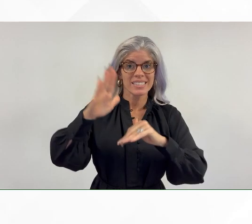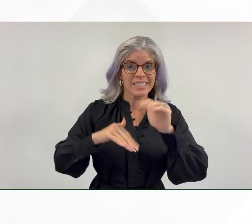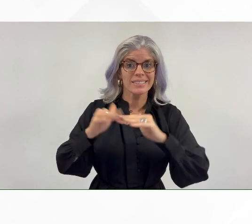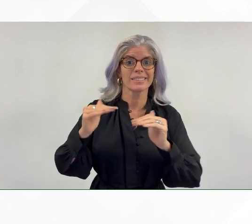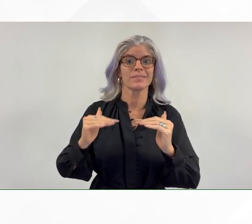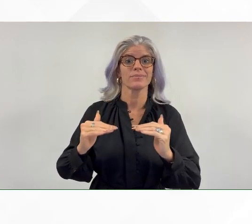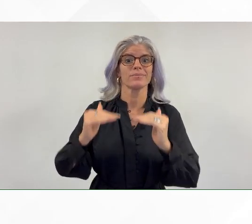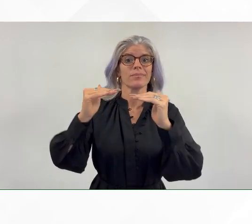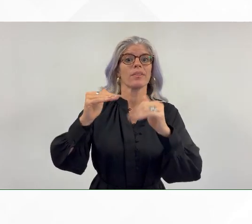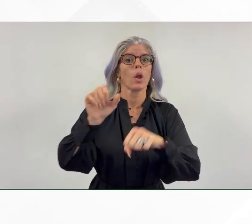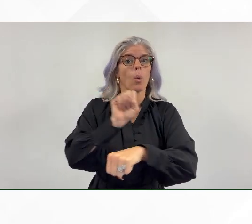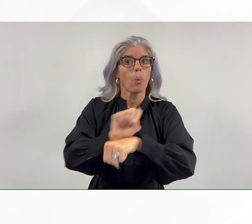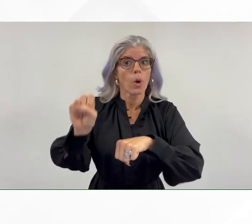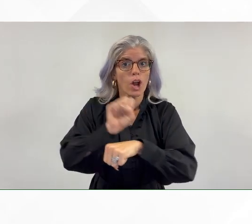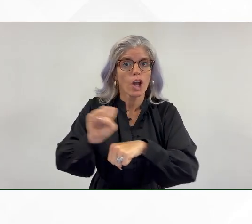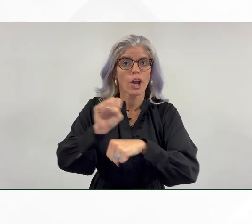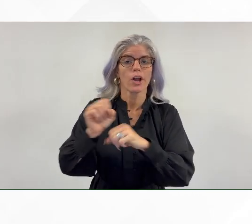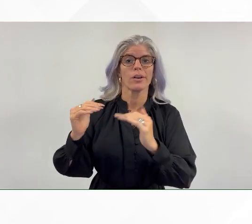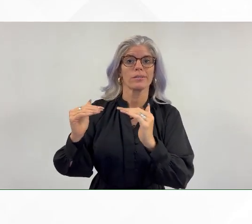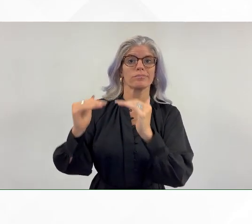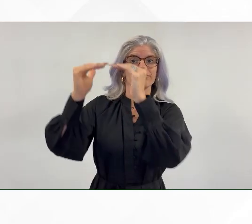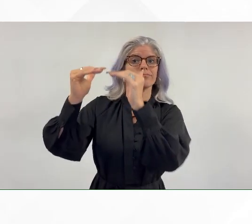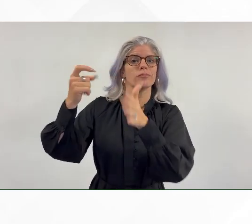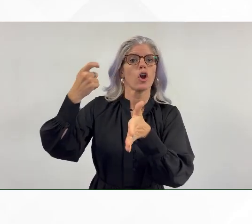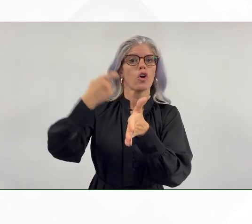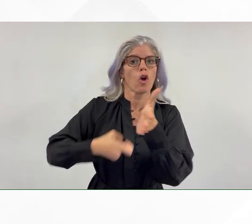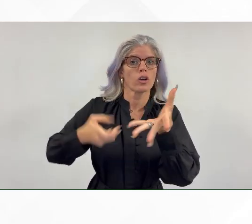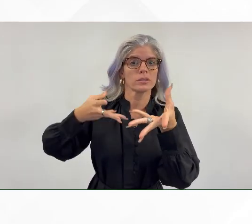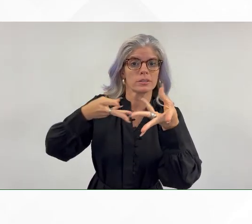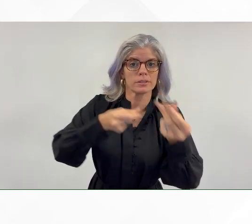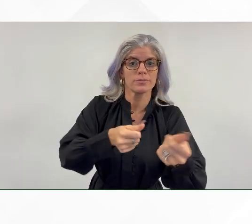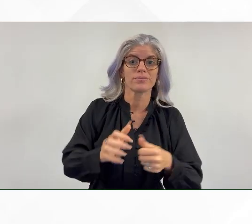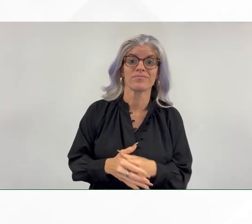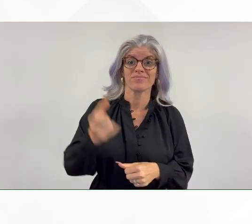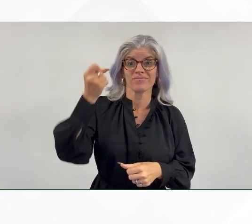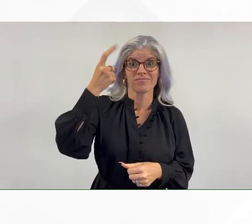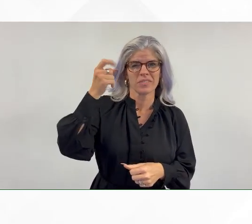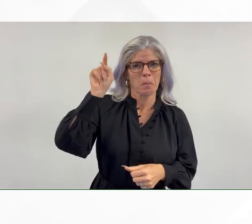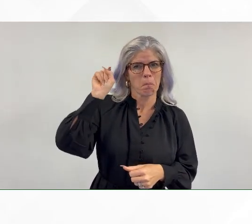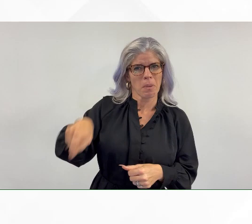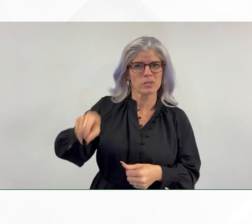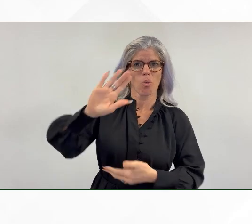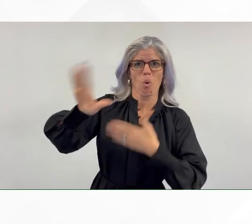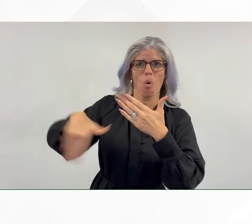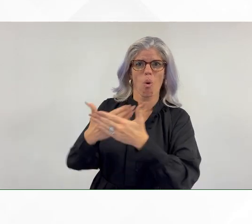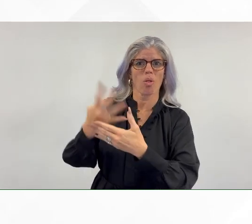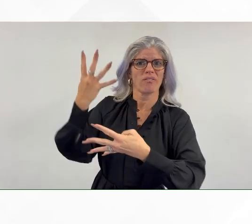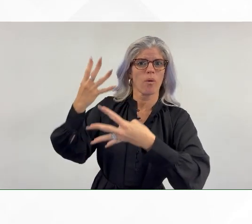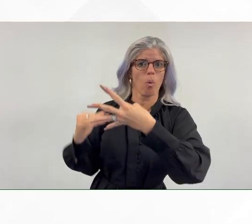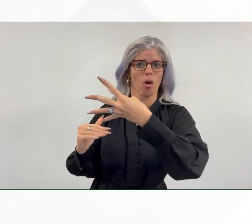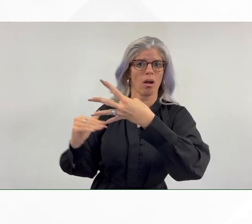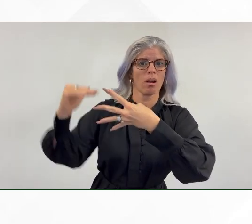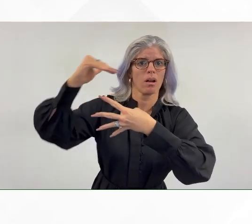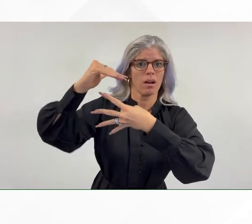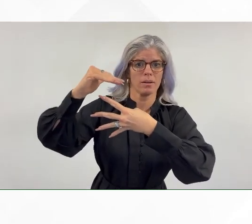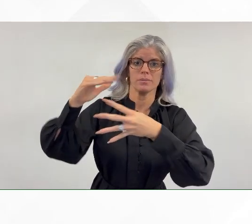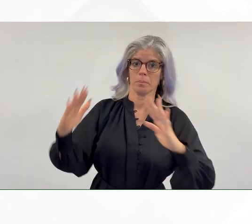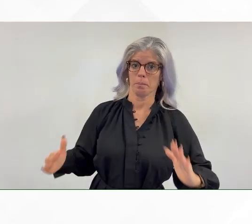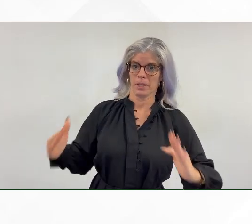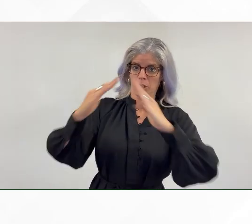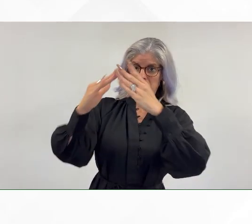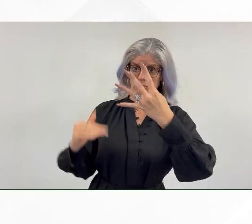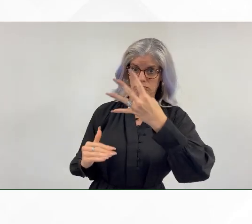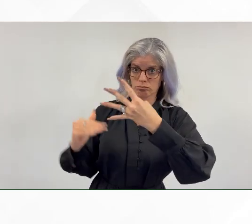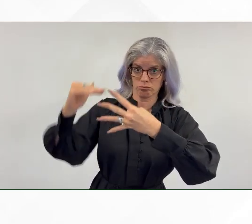have all 4 tiers of this pyramid to be eligible for reimbursement. The first step is to determine if you are an